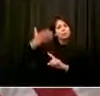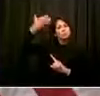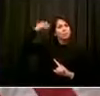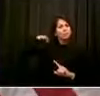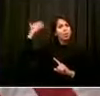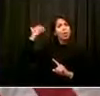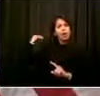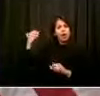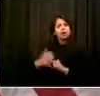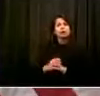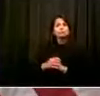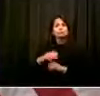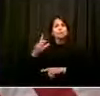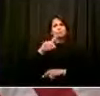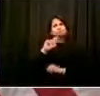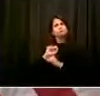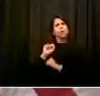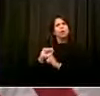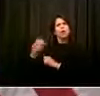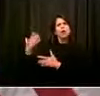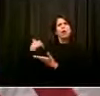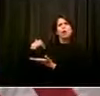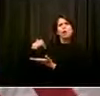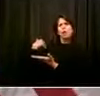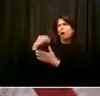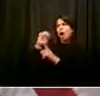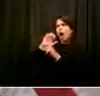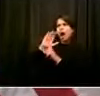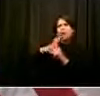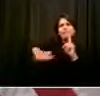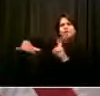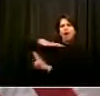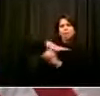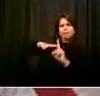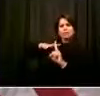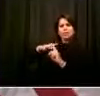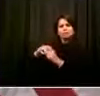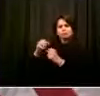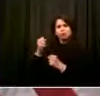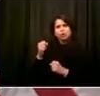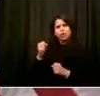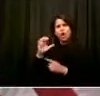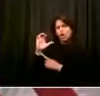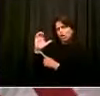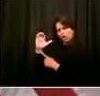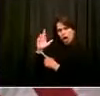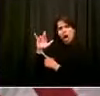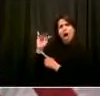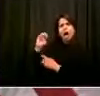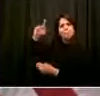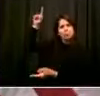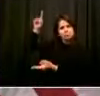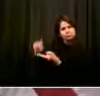over years, reduce crime without Stop and Frisk. That was one of the things that really proved to people why it was the wrong